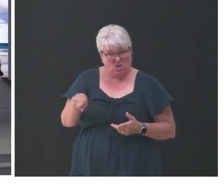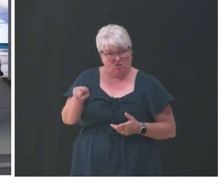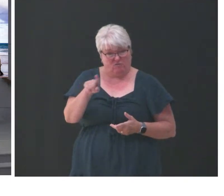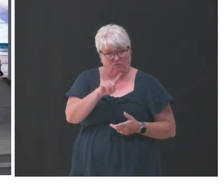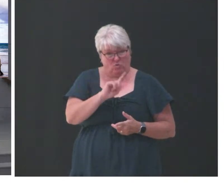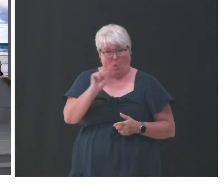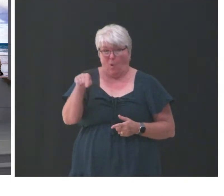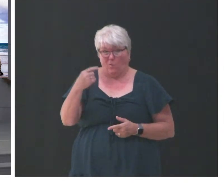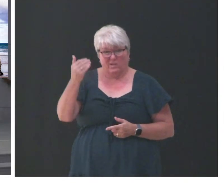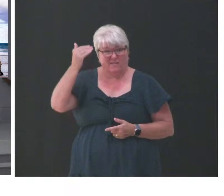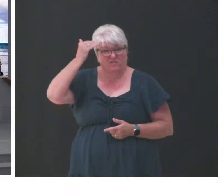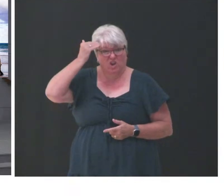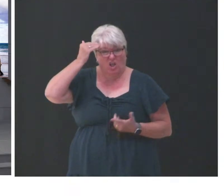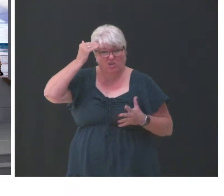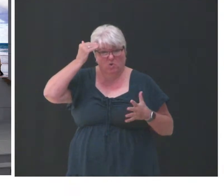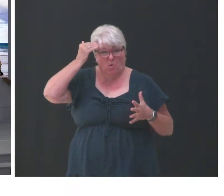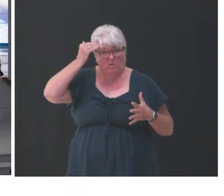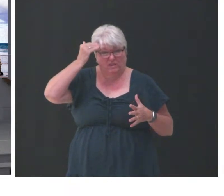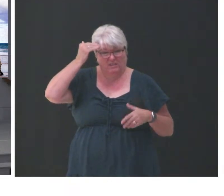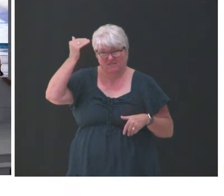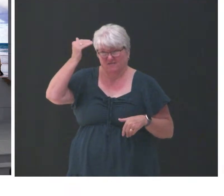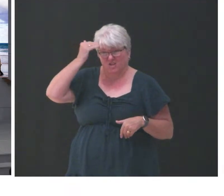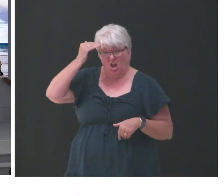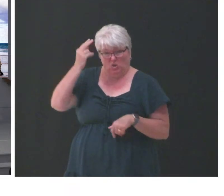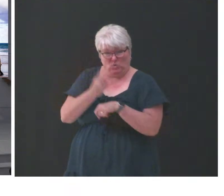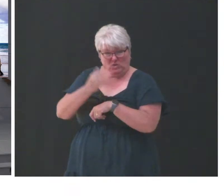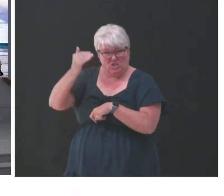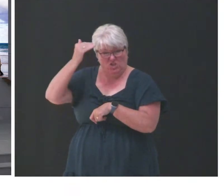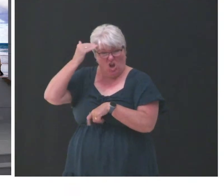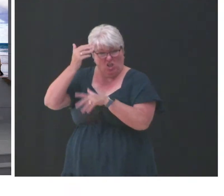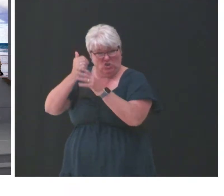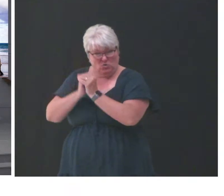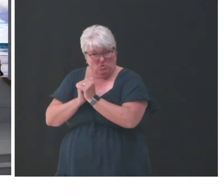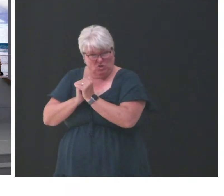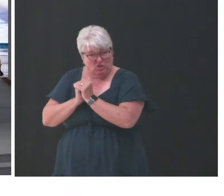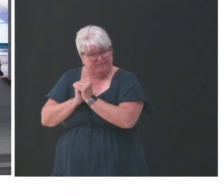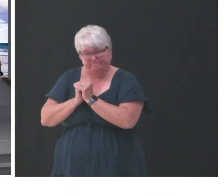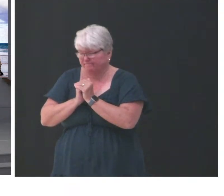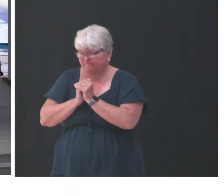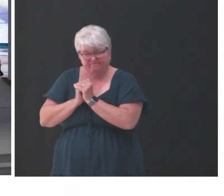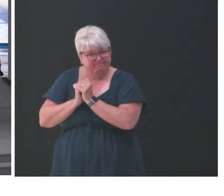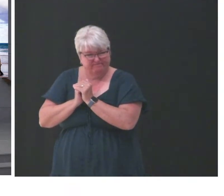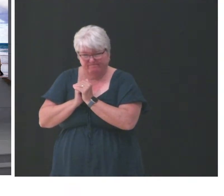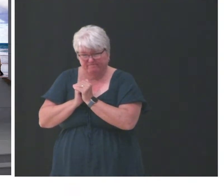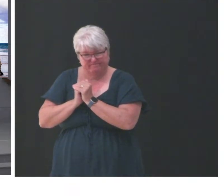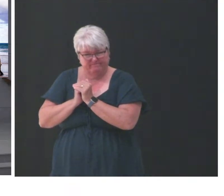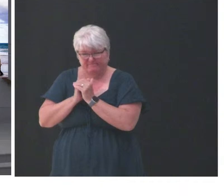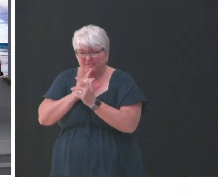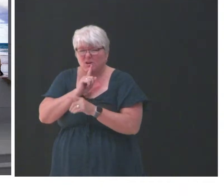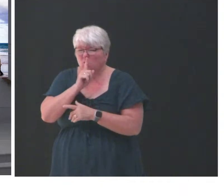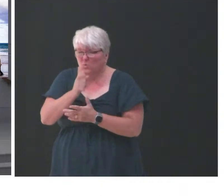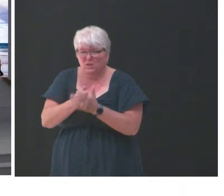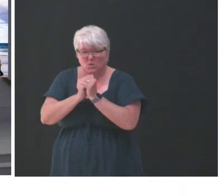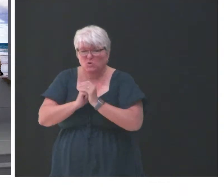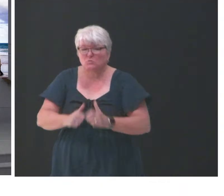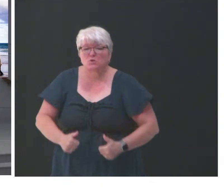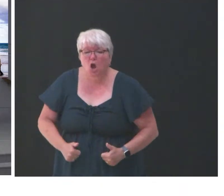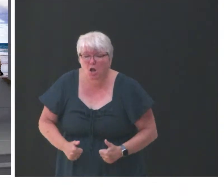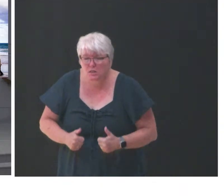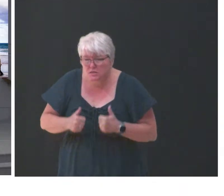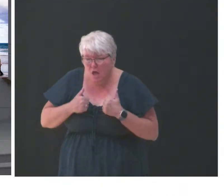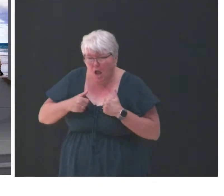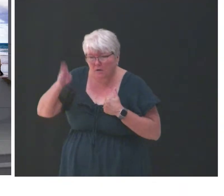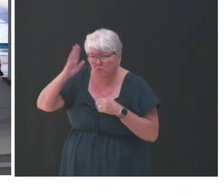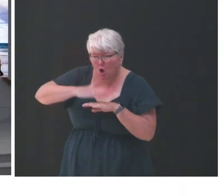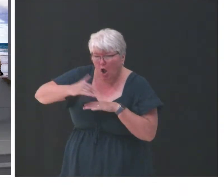knowledge and that's all you're worshiping from, then we're not really worshiping with our lives the way God's called us